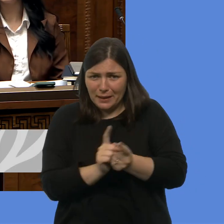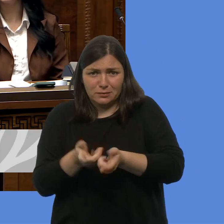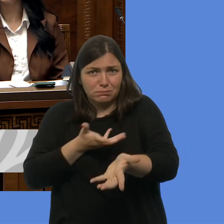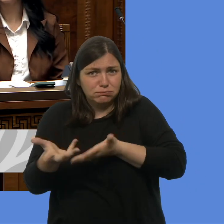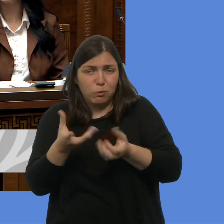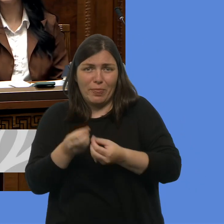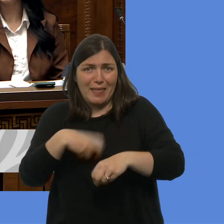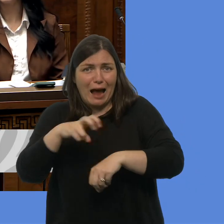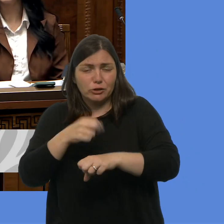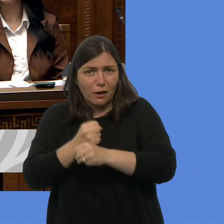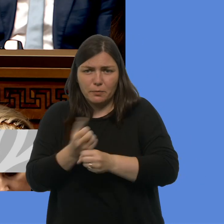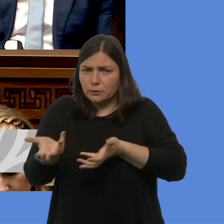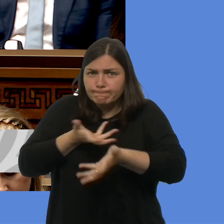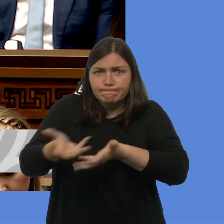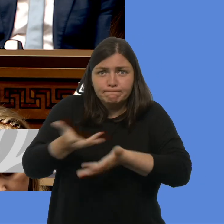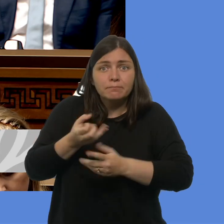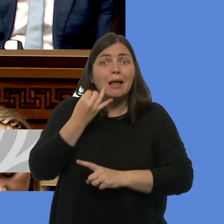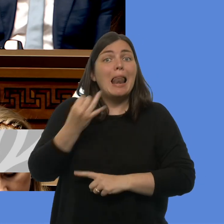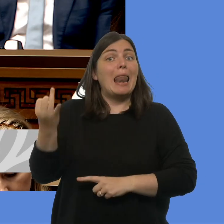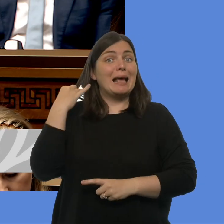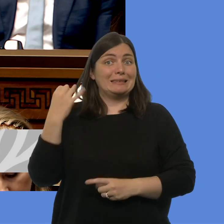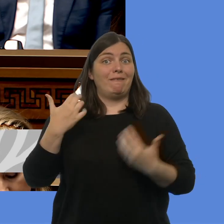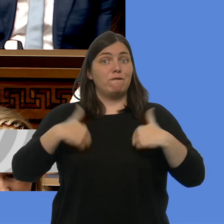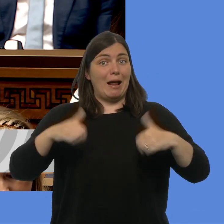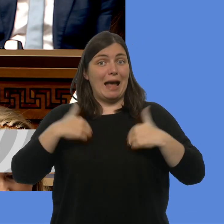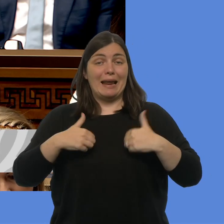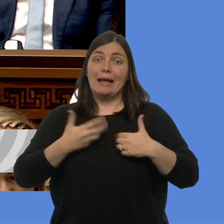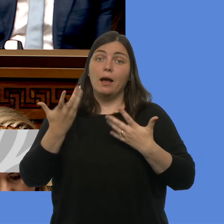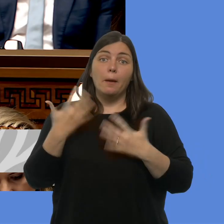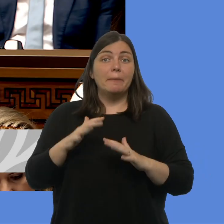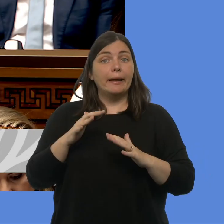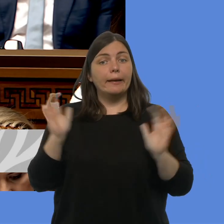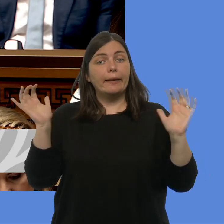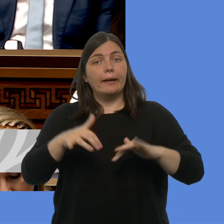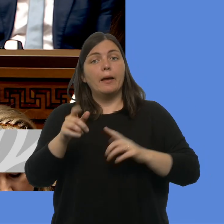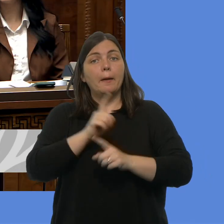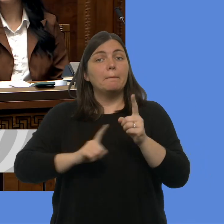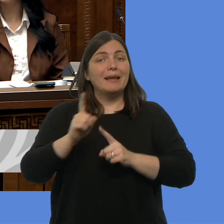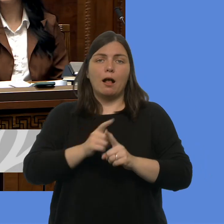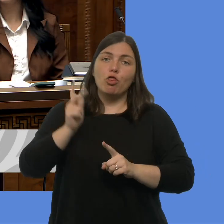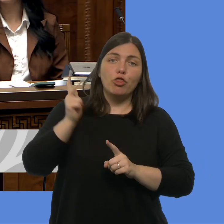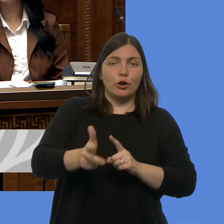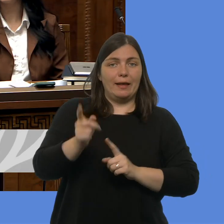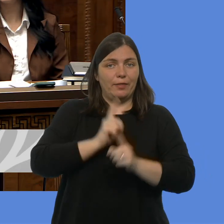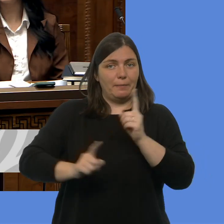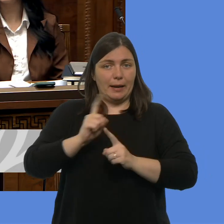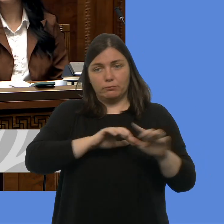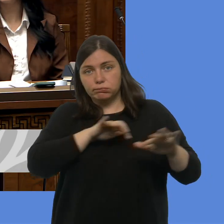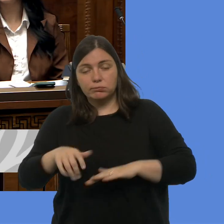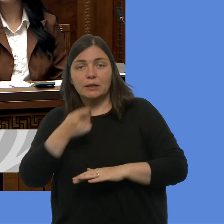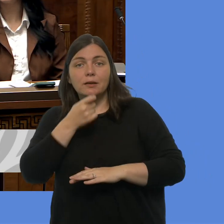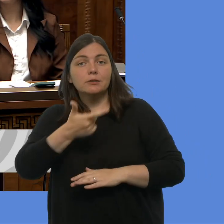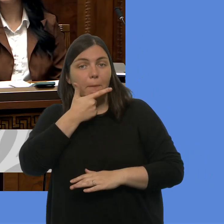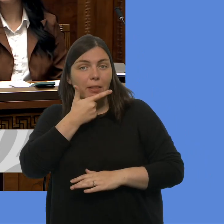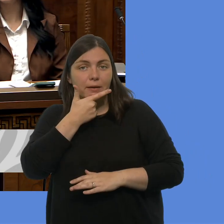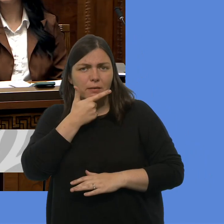jurisdictions. Just last Friday, we attended what was the 30th plenary meeting of the North-South Ministerial Council, hosted by the Taoiseach in Dublin. We had a